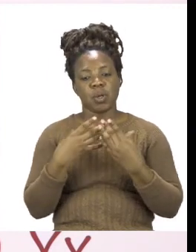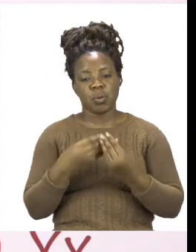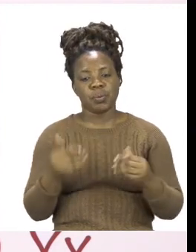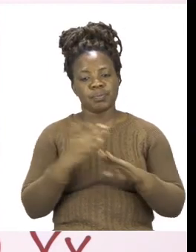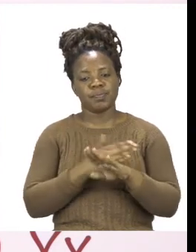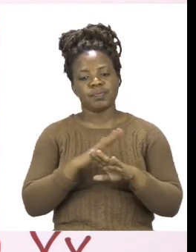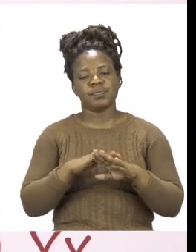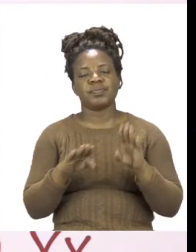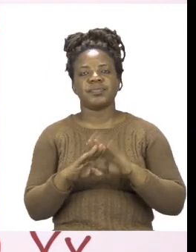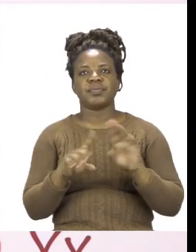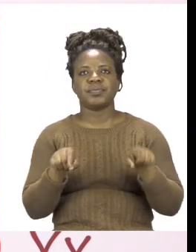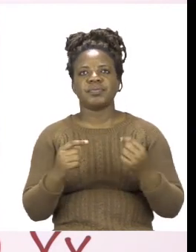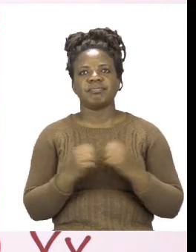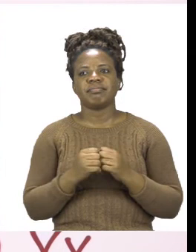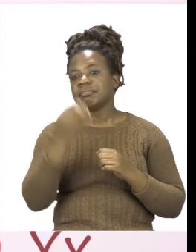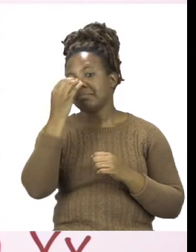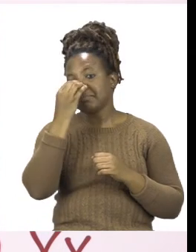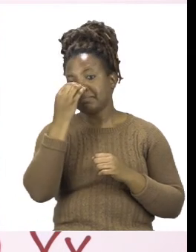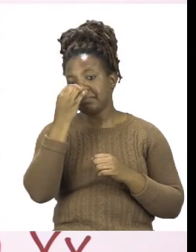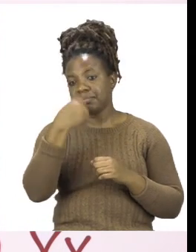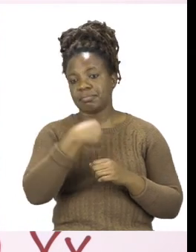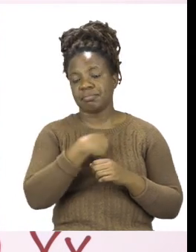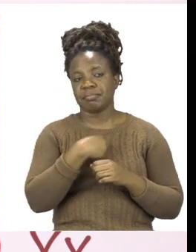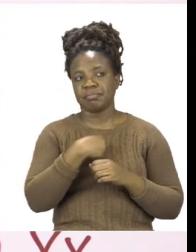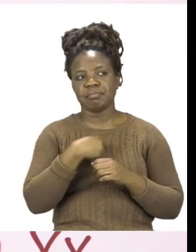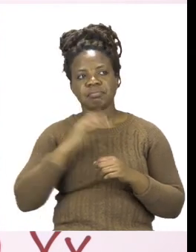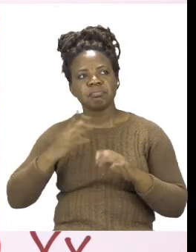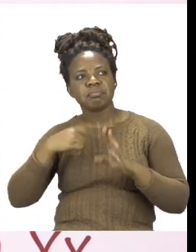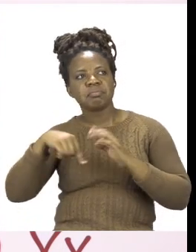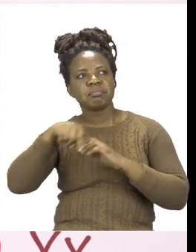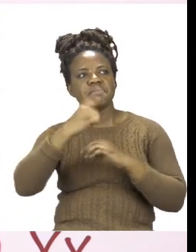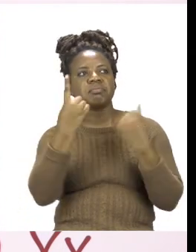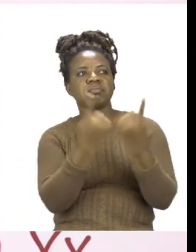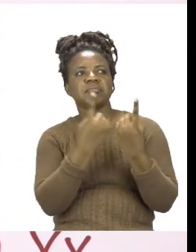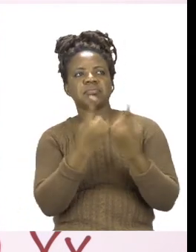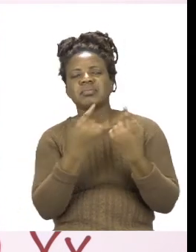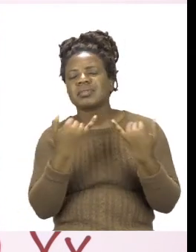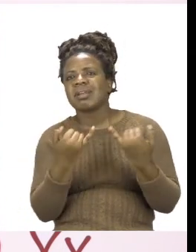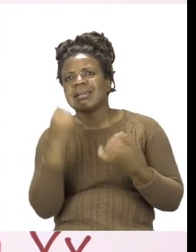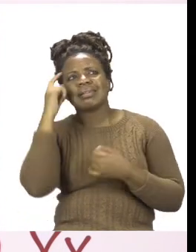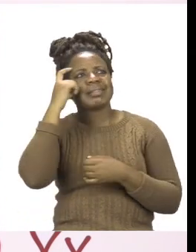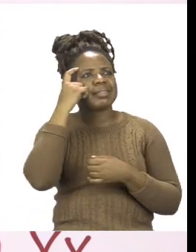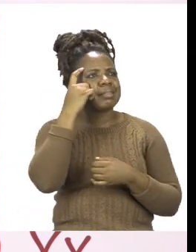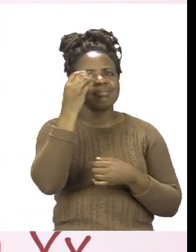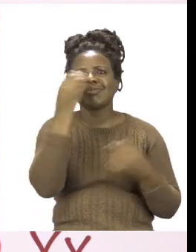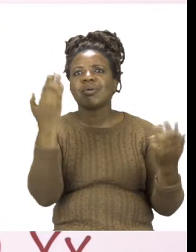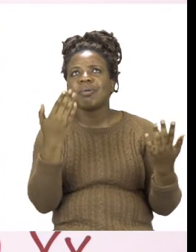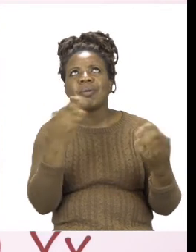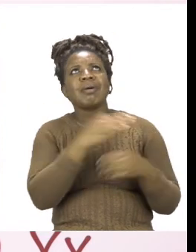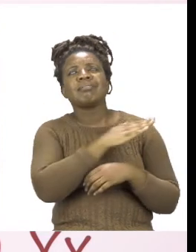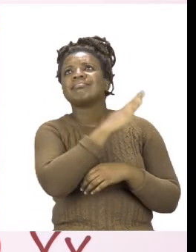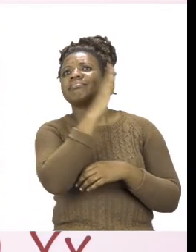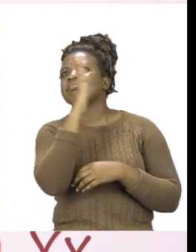anything else. Sashi and I are now going to go outside and play, but I wonder where he is. I haven't seen him the whole day.